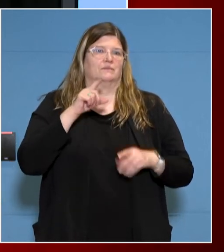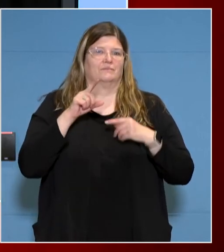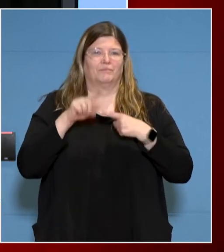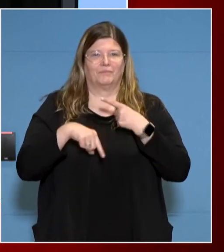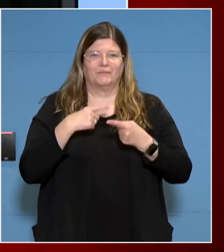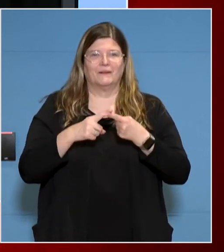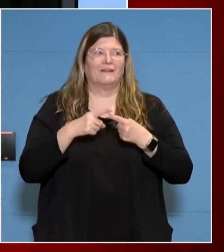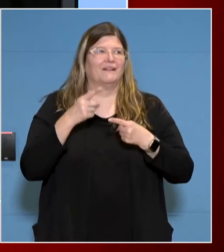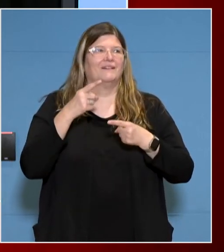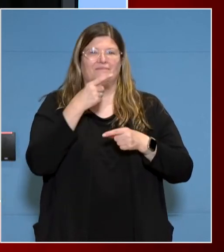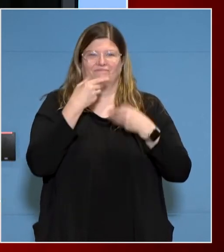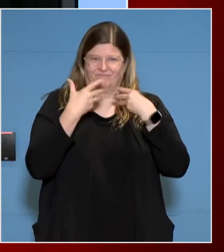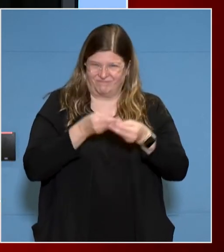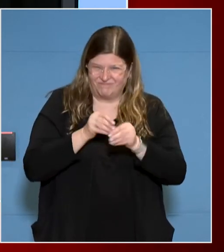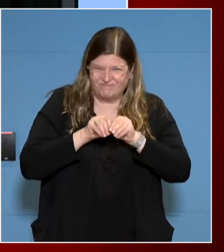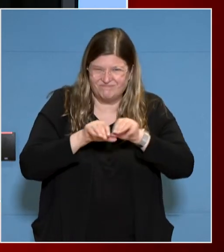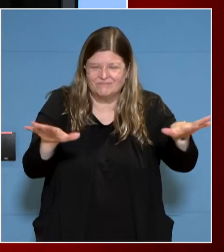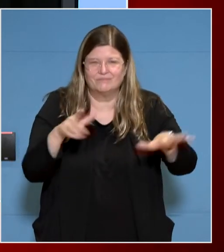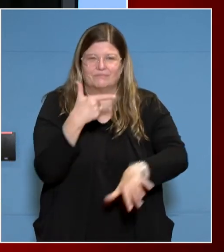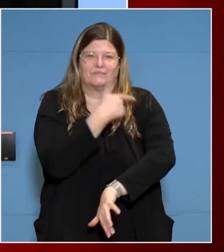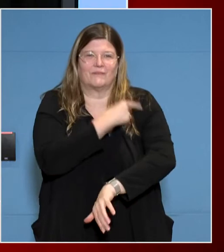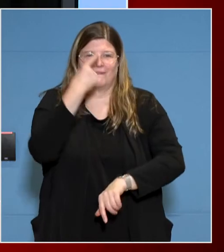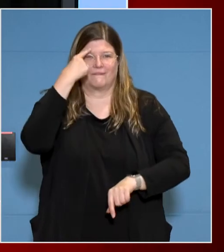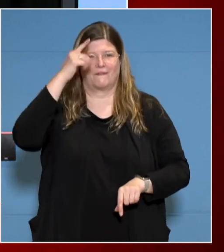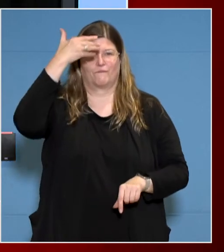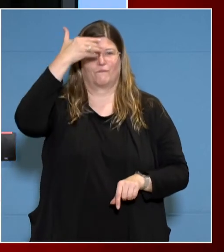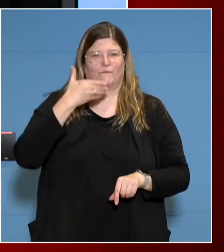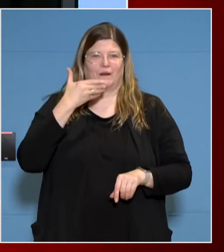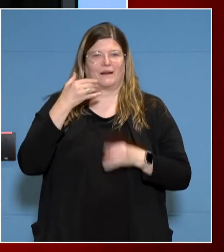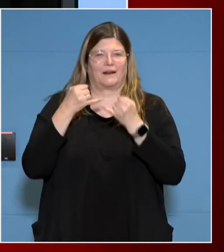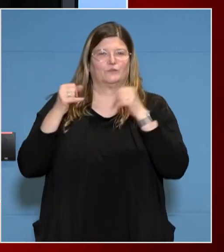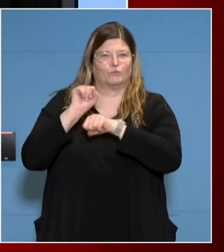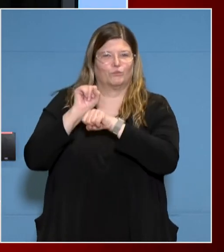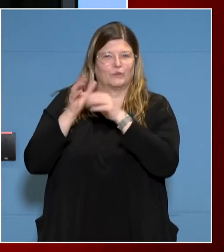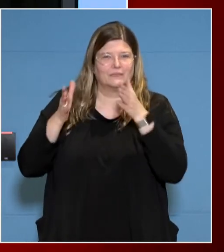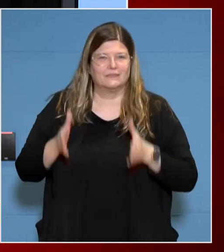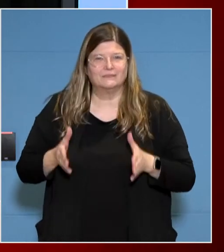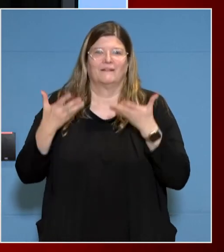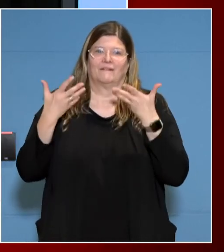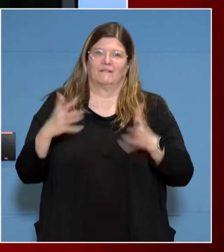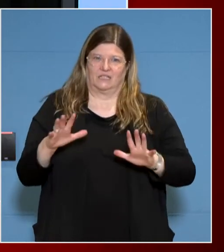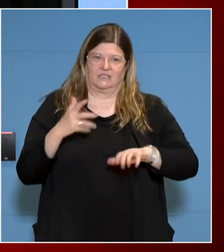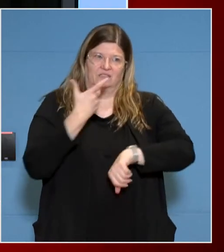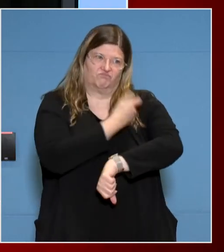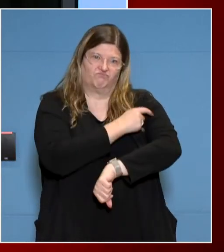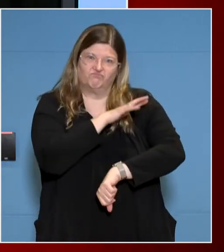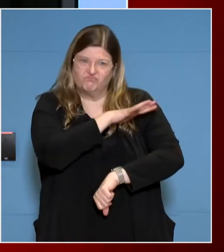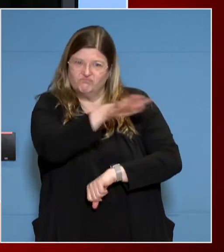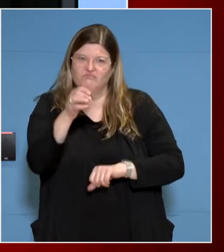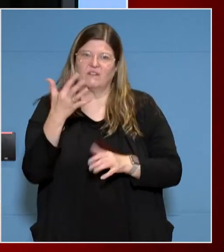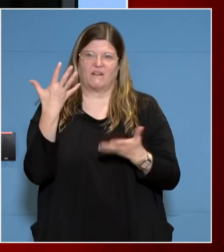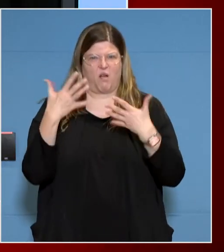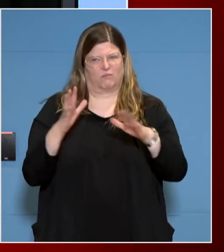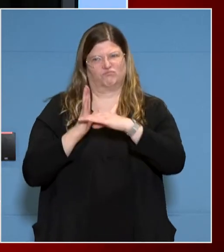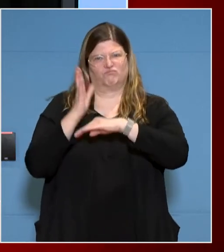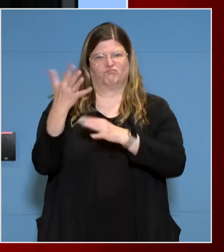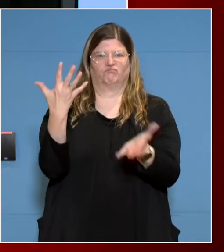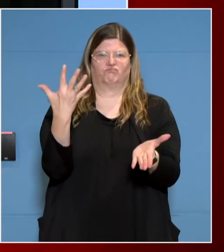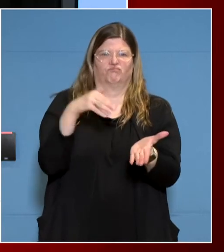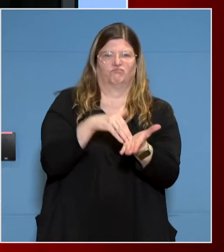Permanente, we've vaccinated over 5,000 DC residents and frontline workers in just a few weeks. And we're